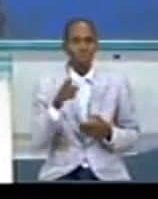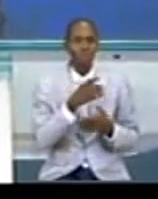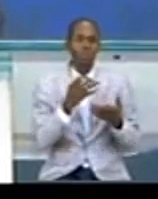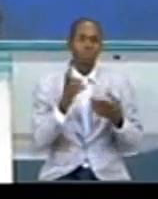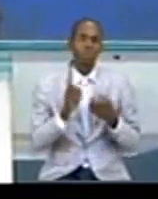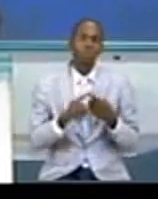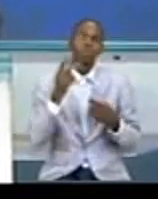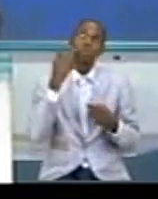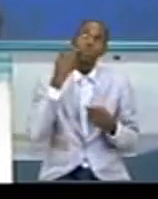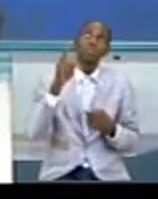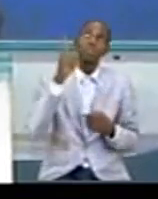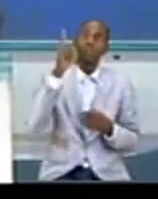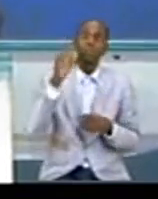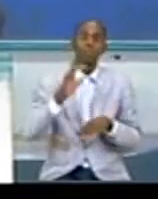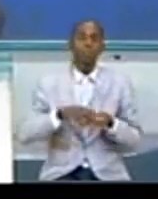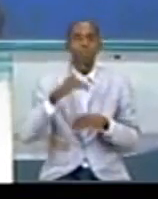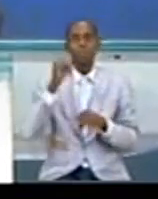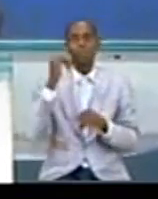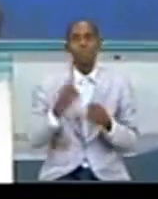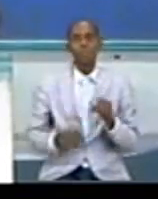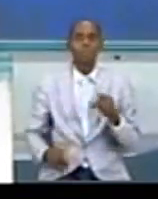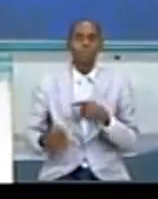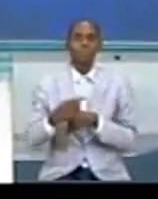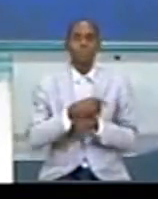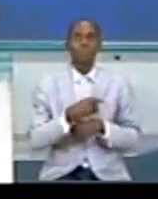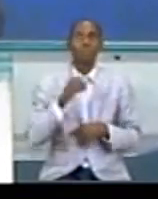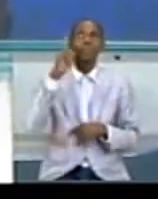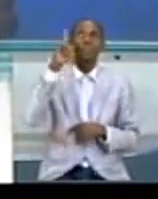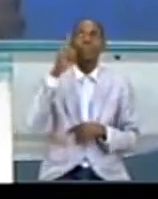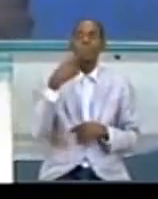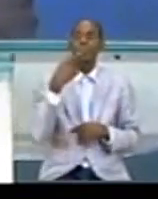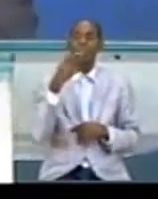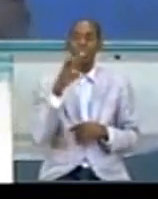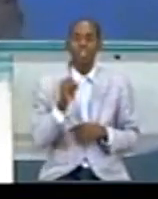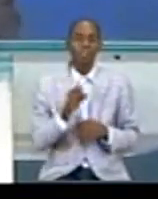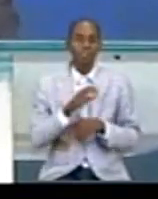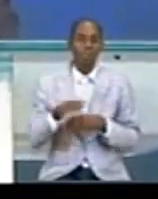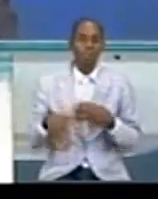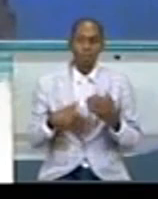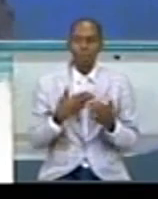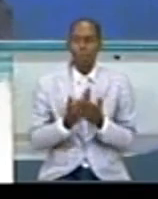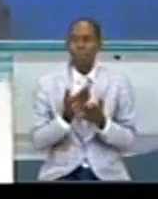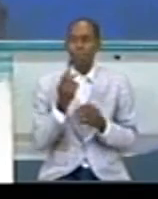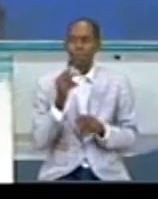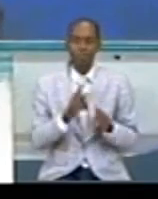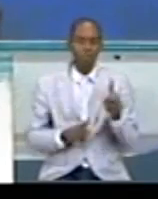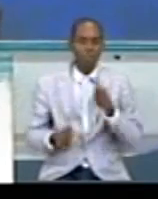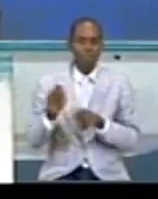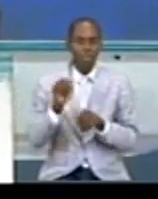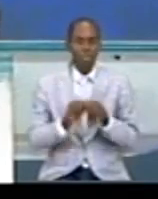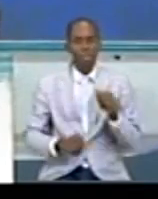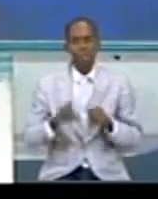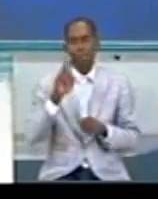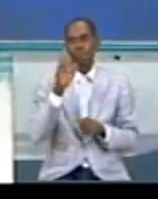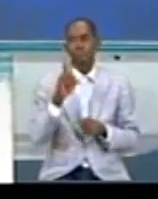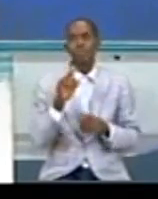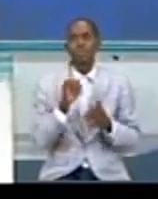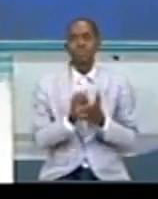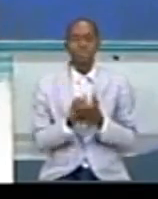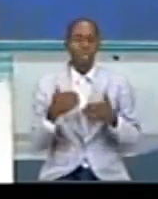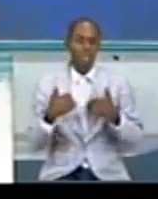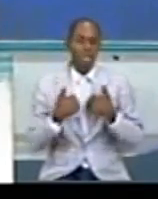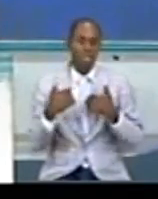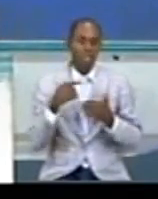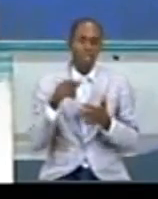him on the final day. He says, all those people, every man that has this